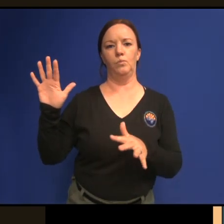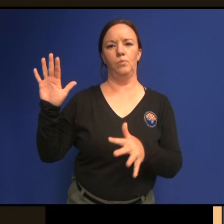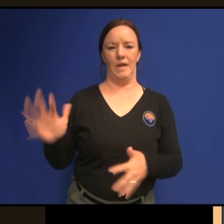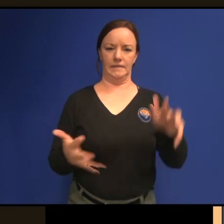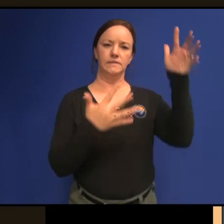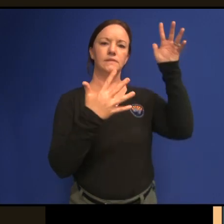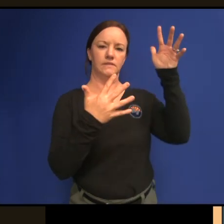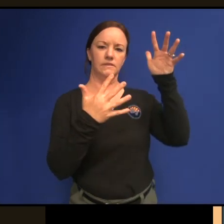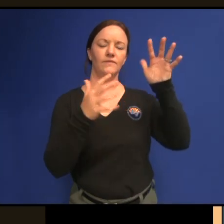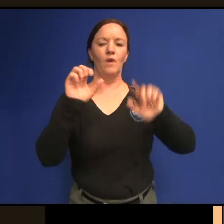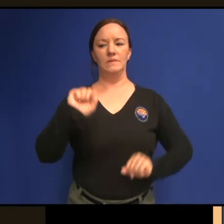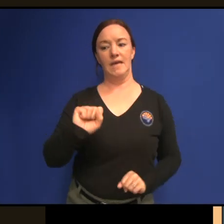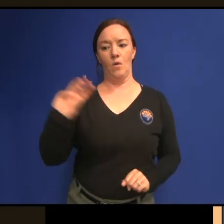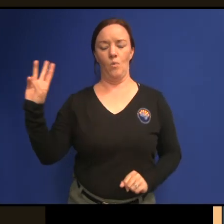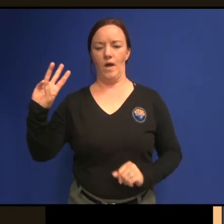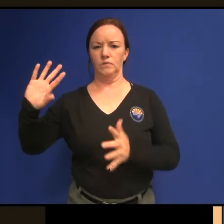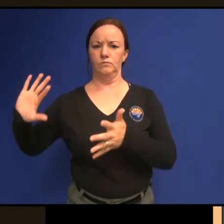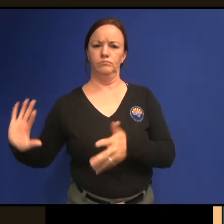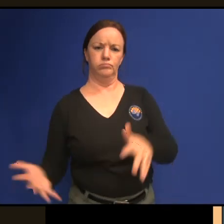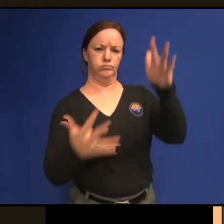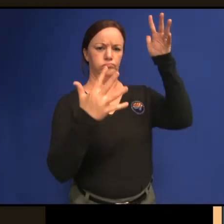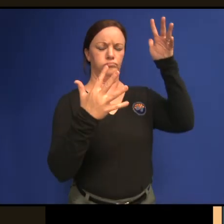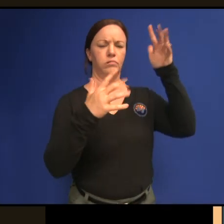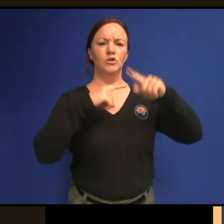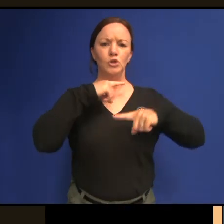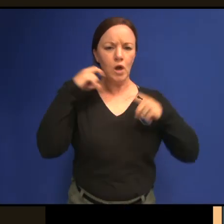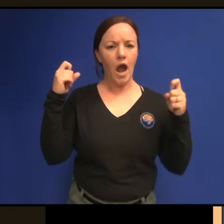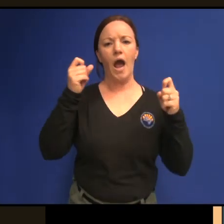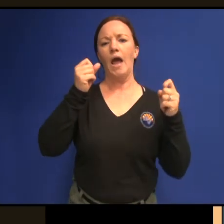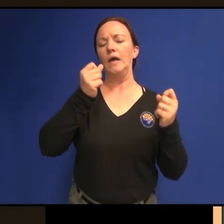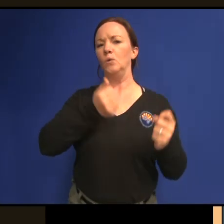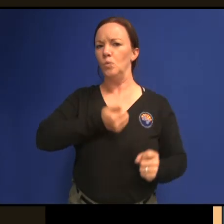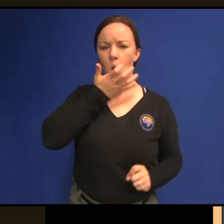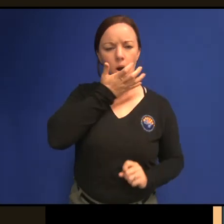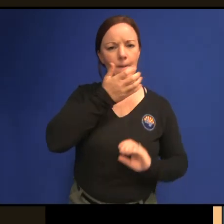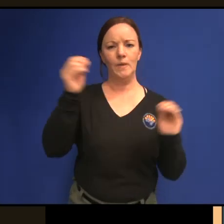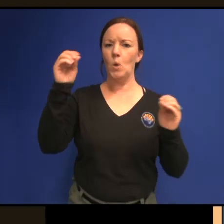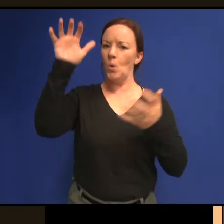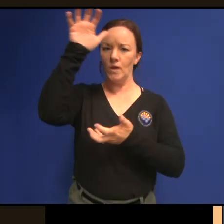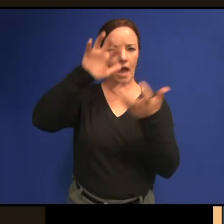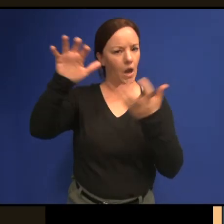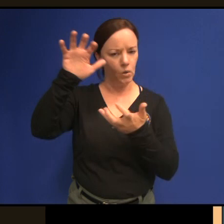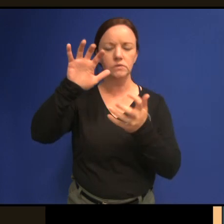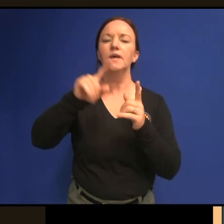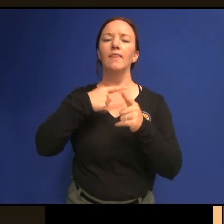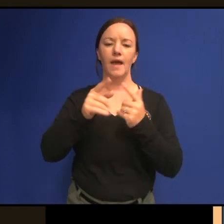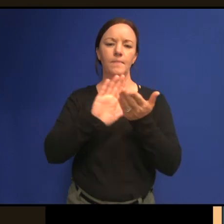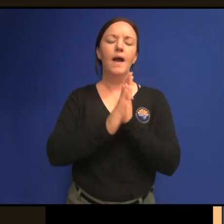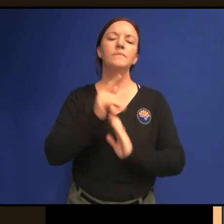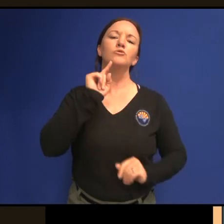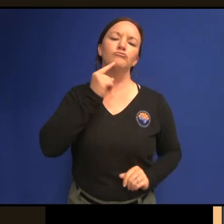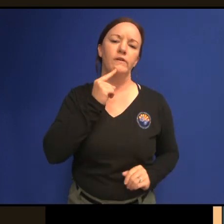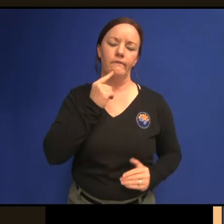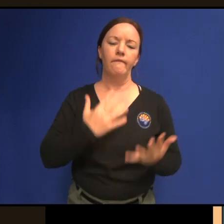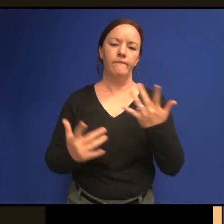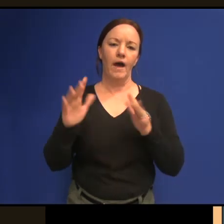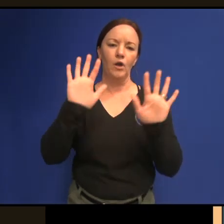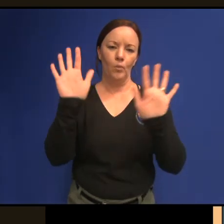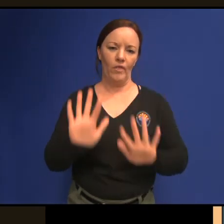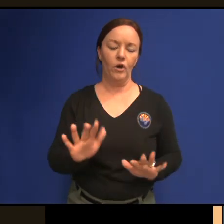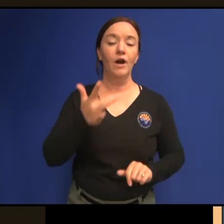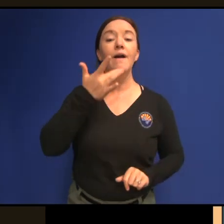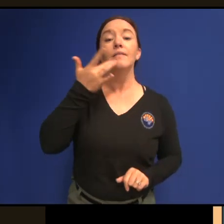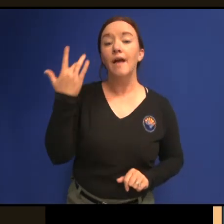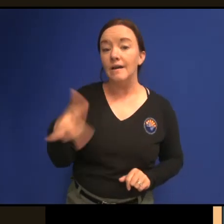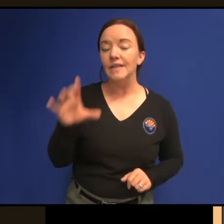bring those very dry, somewhat warm, no clouds. This is when we get critical as far as fire weather goes. Luckily, it's